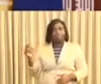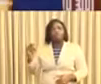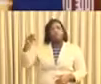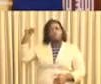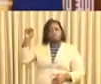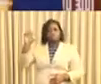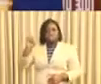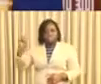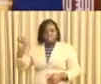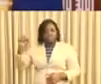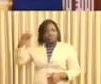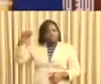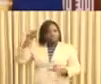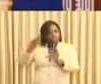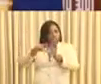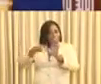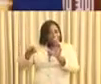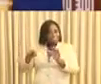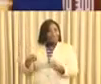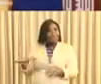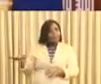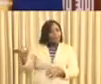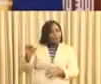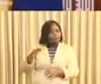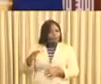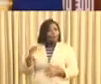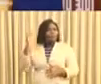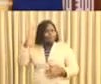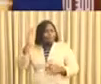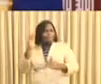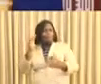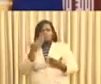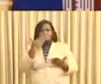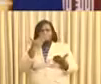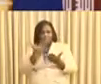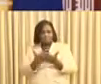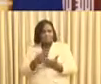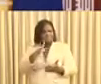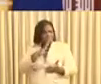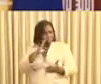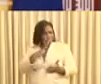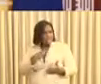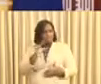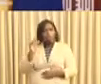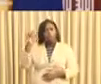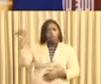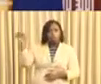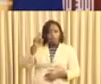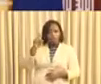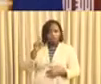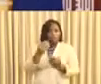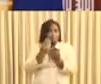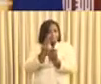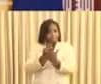quality, standard design 100-bed hospital with accommodation for doctors, nurses, and other